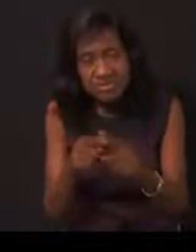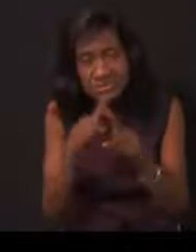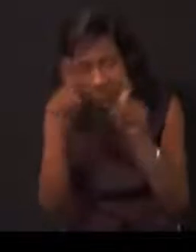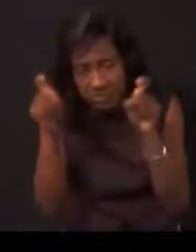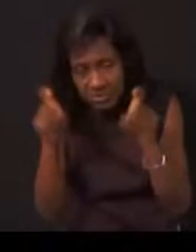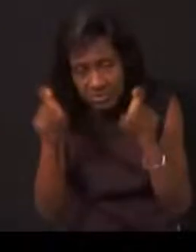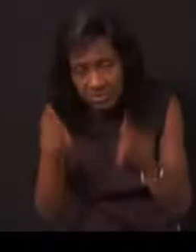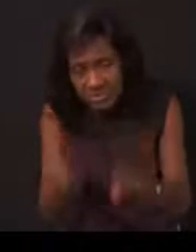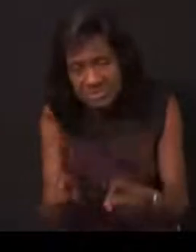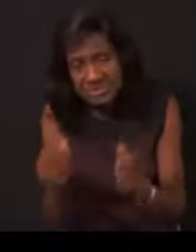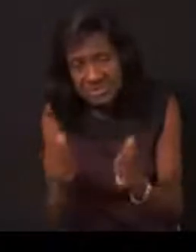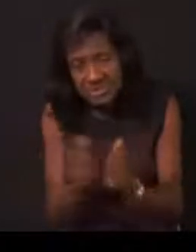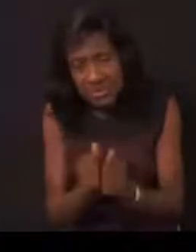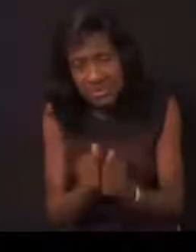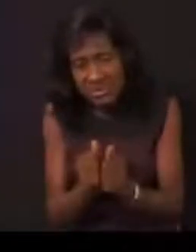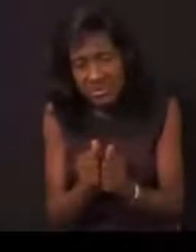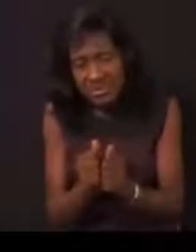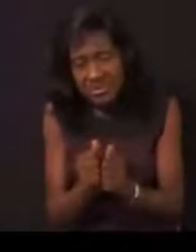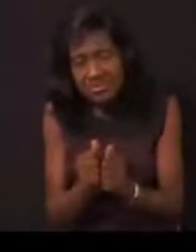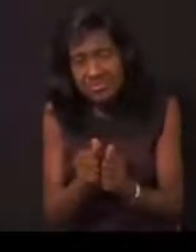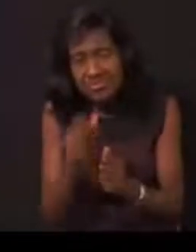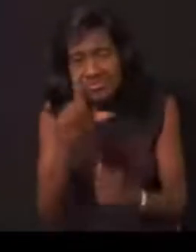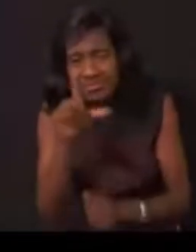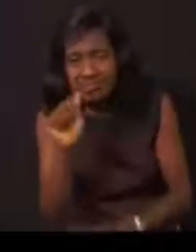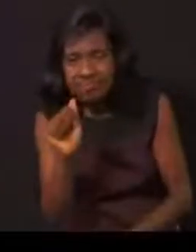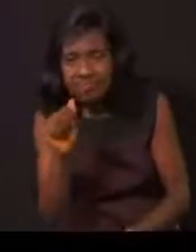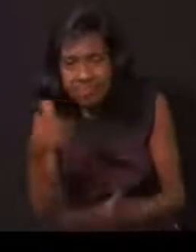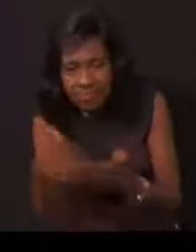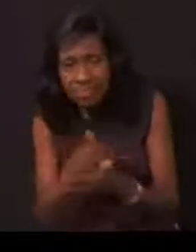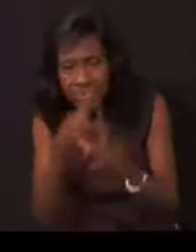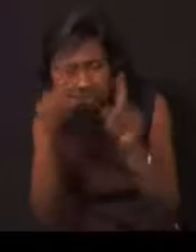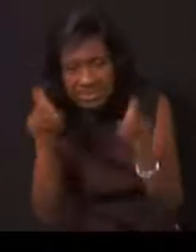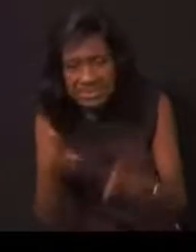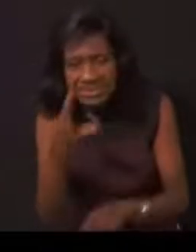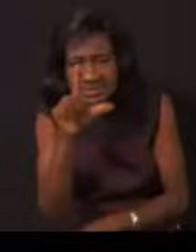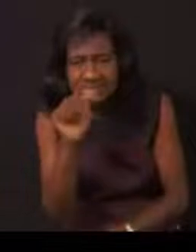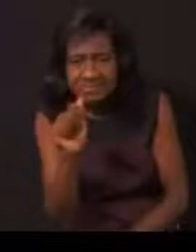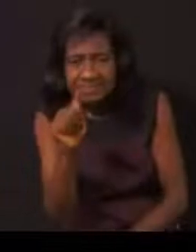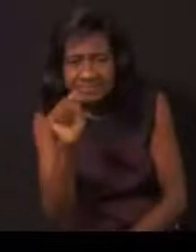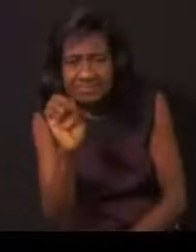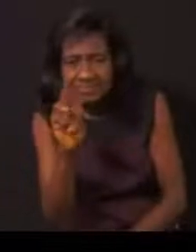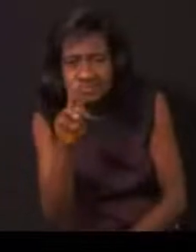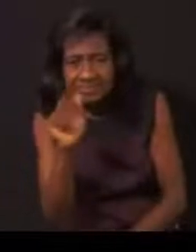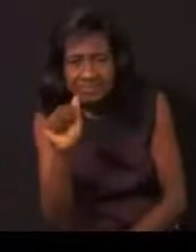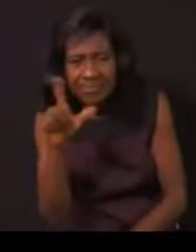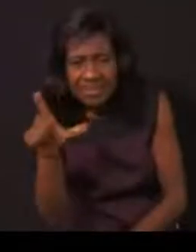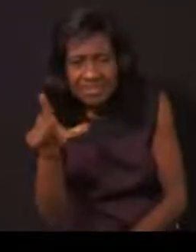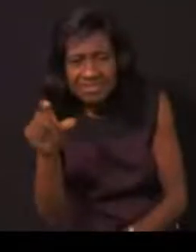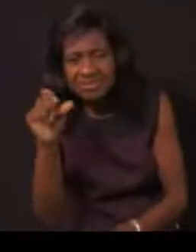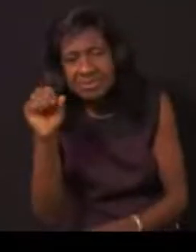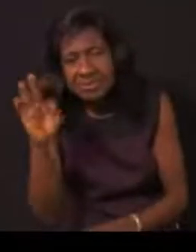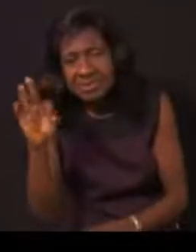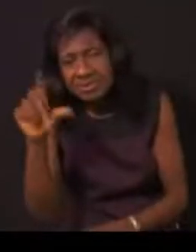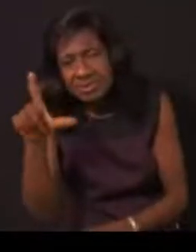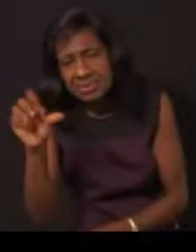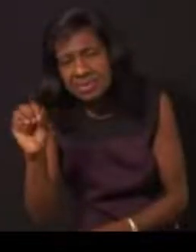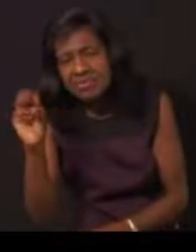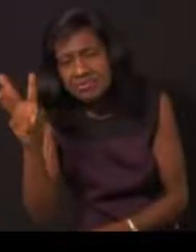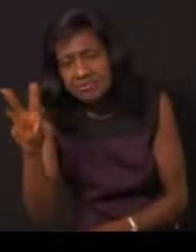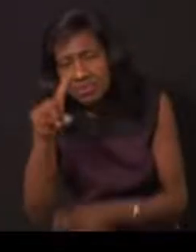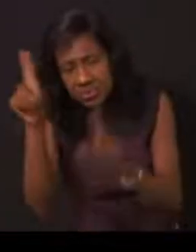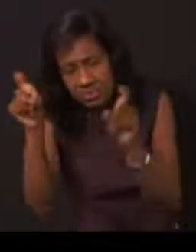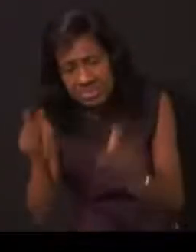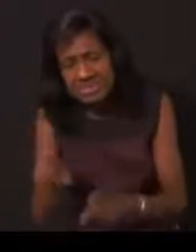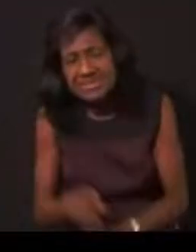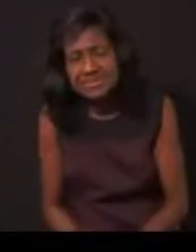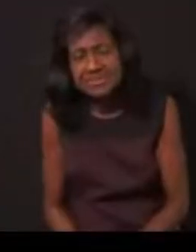I think perhaps Dr. Lee is probably the best person to outline how the pilot will be conducted. So if you give him an opportunity to come to the mic.